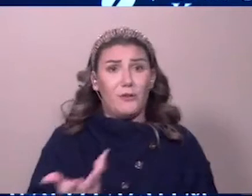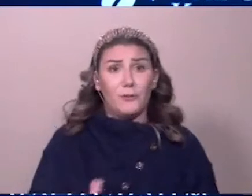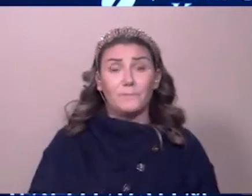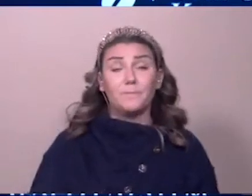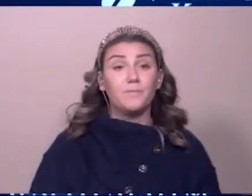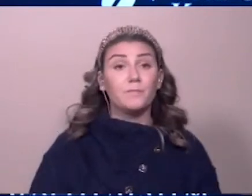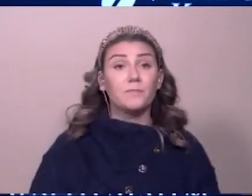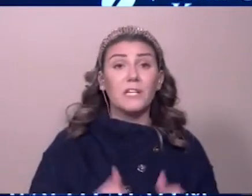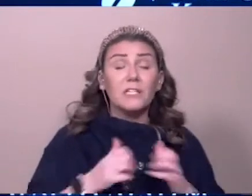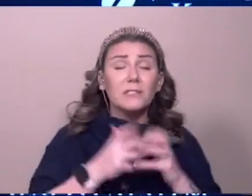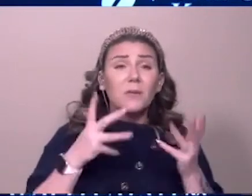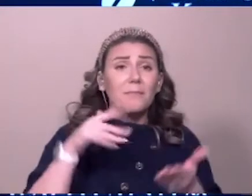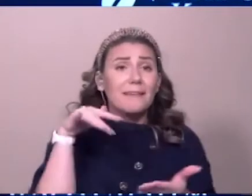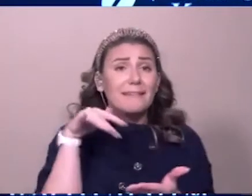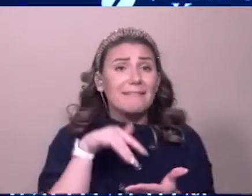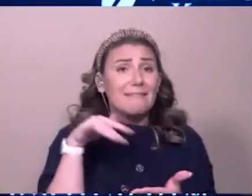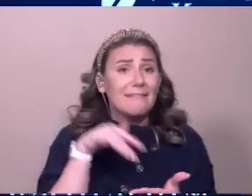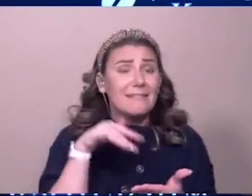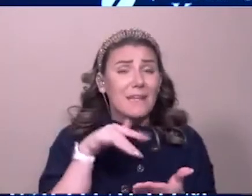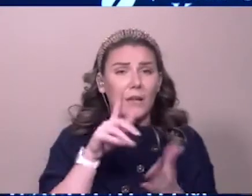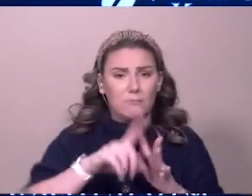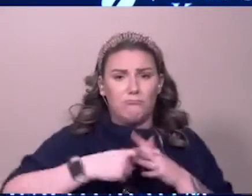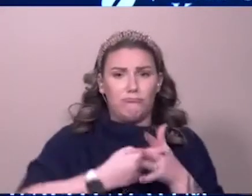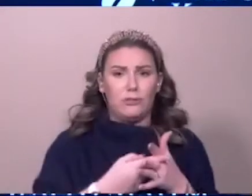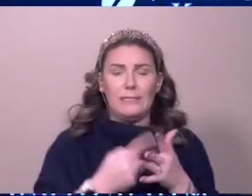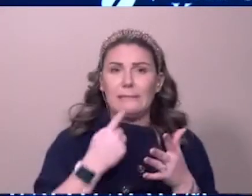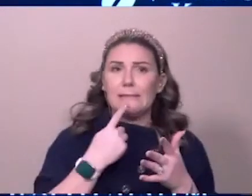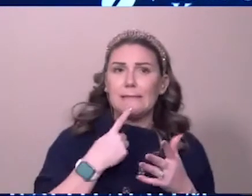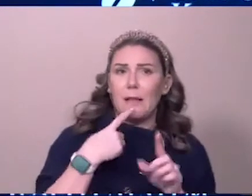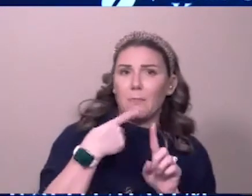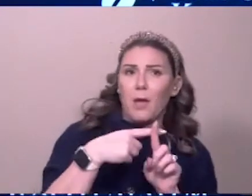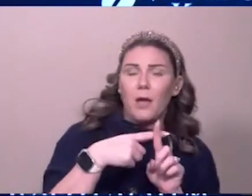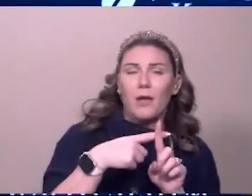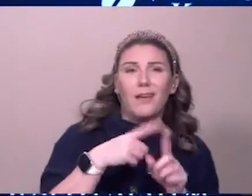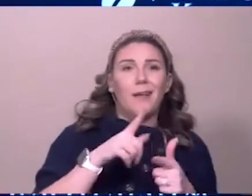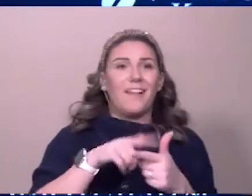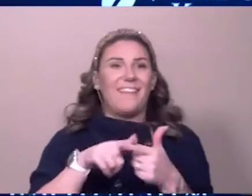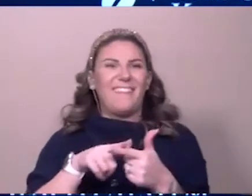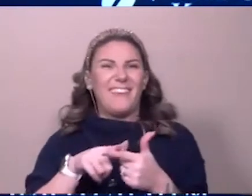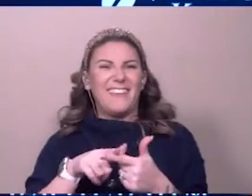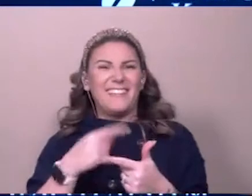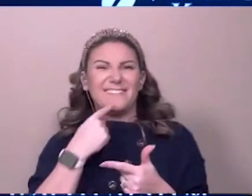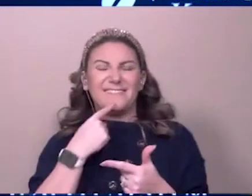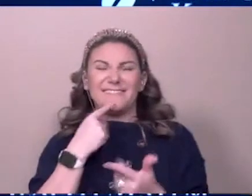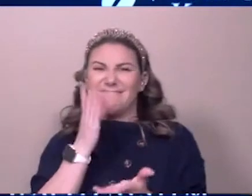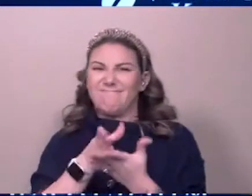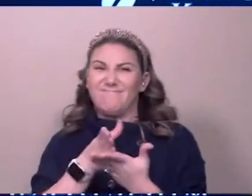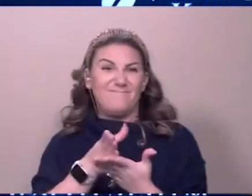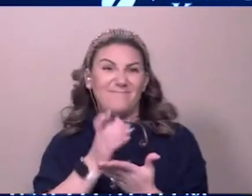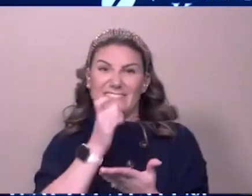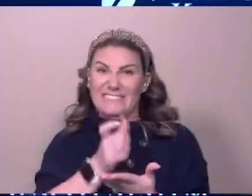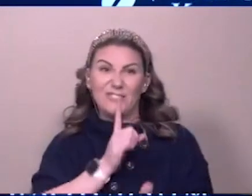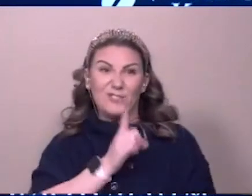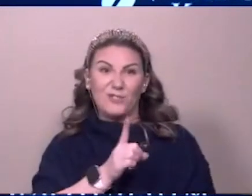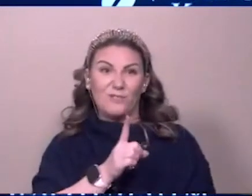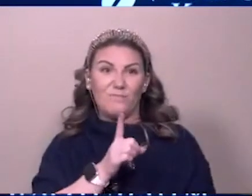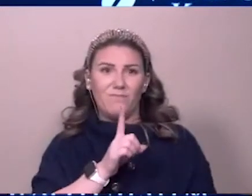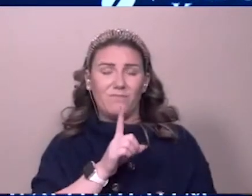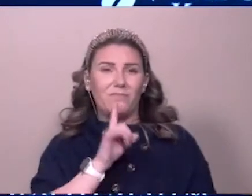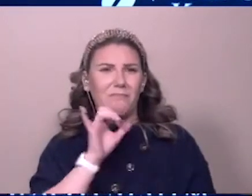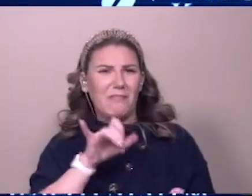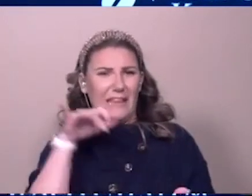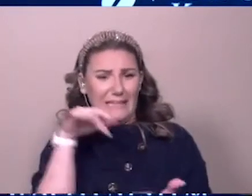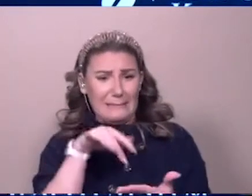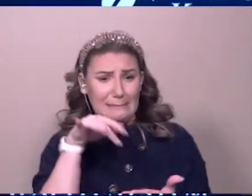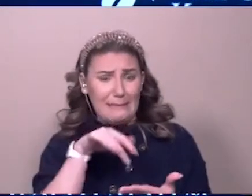so many of the studies that initially said that were positive had to be retracted. And that's like the ultimate slap, is when your studies have to be